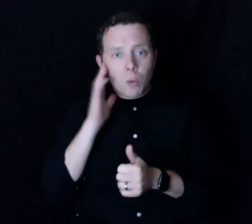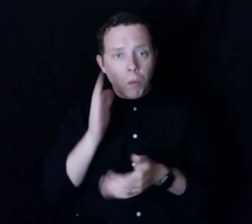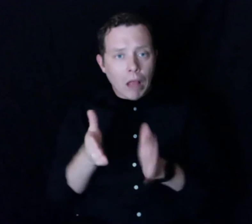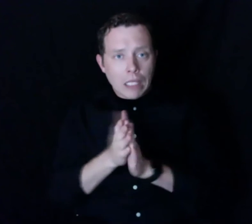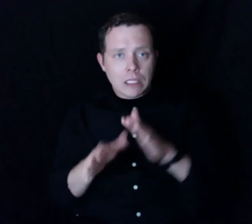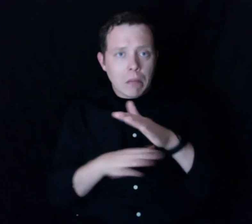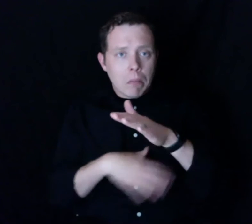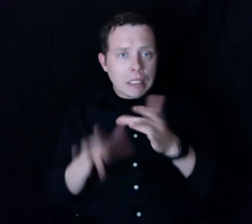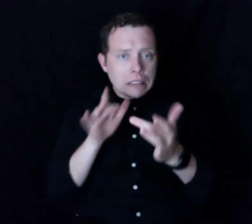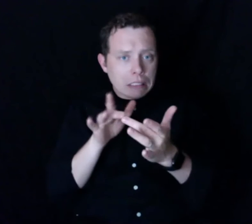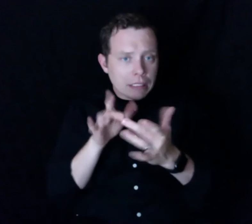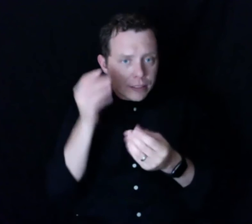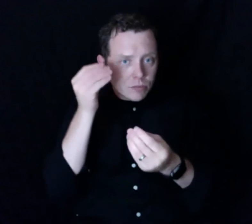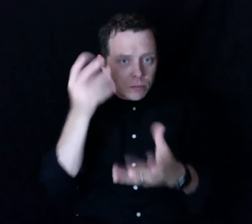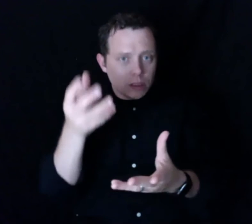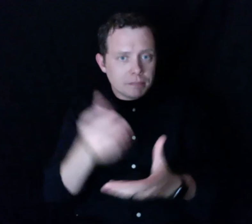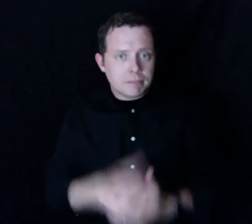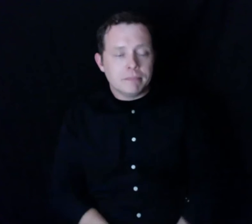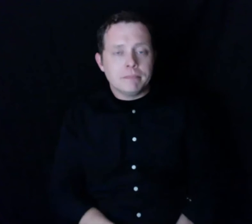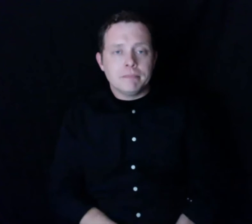information. And